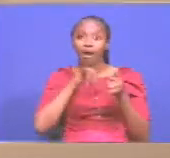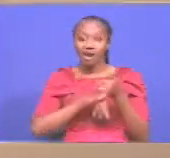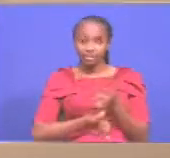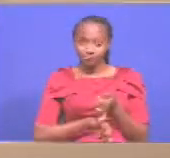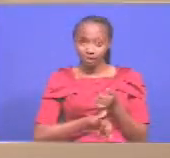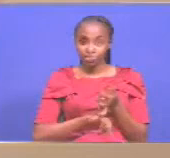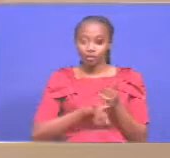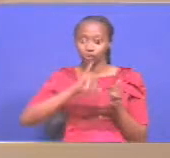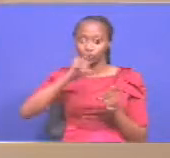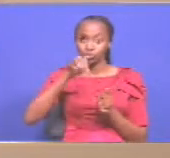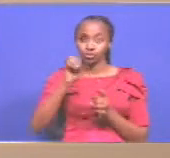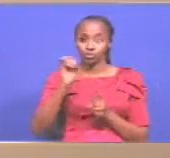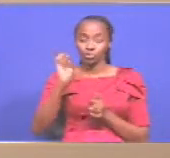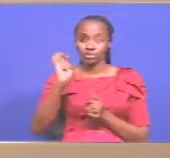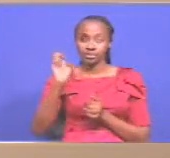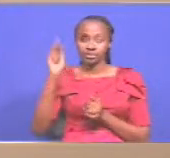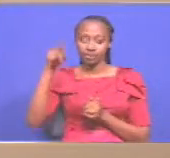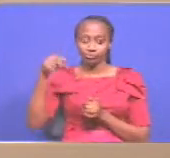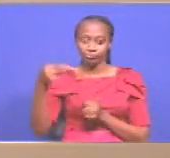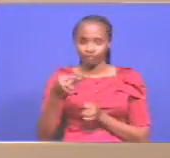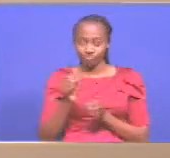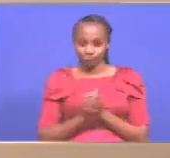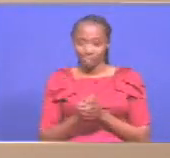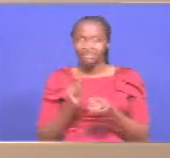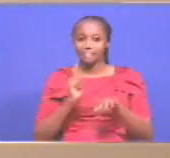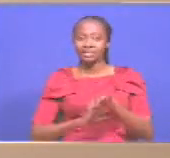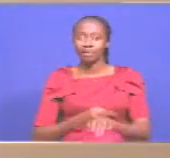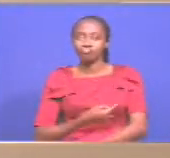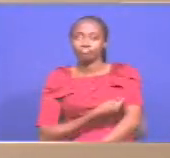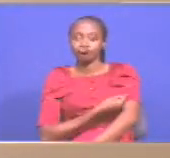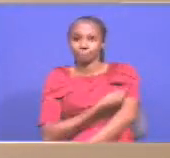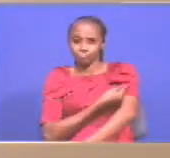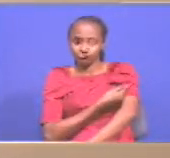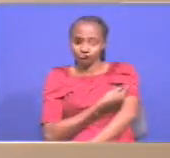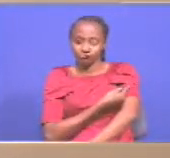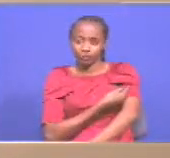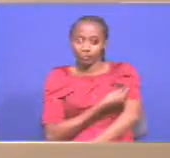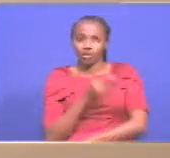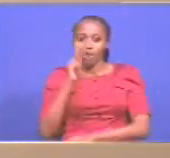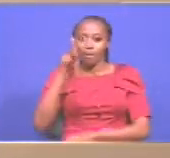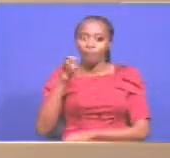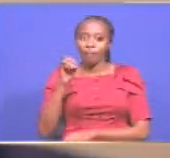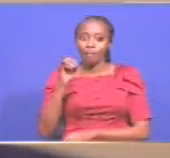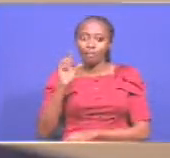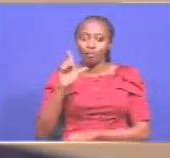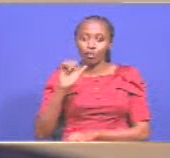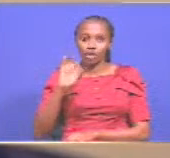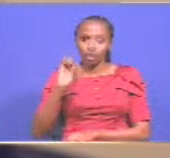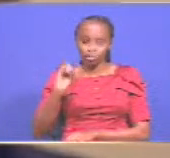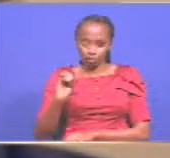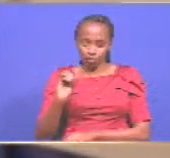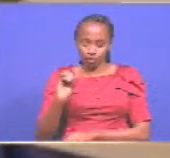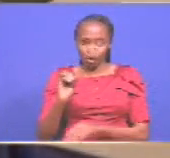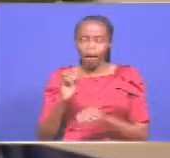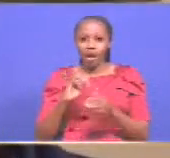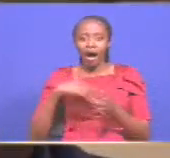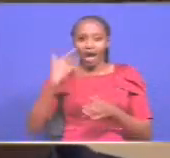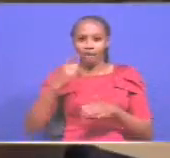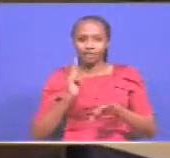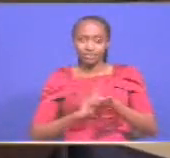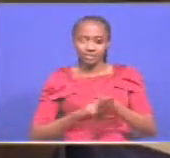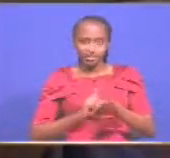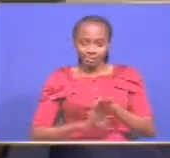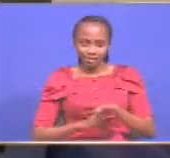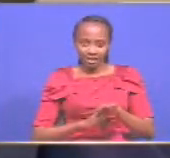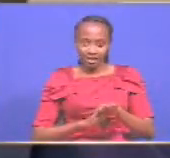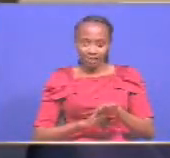only 6 months old when he received his polio vaccine. Initially, everything seemed just fine, but after some time, it was realized